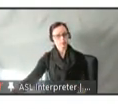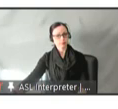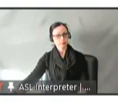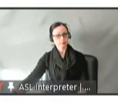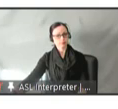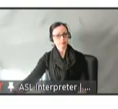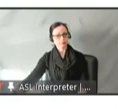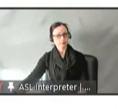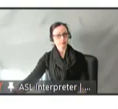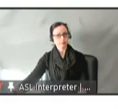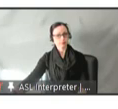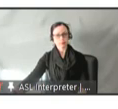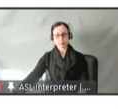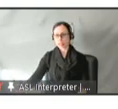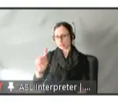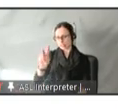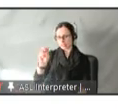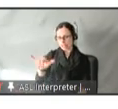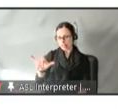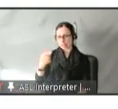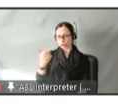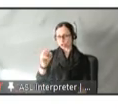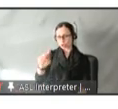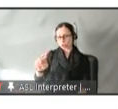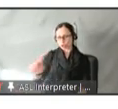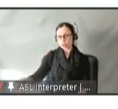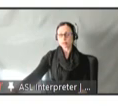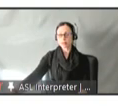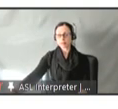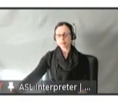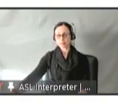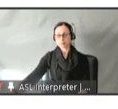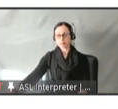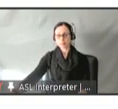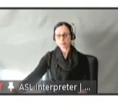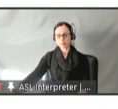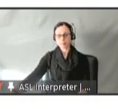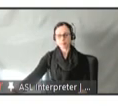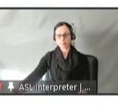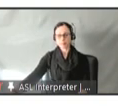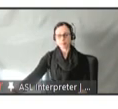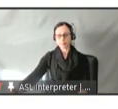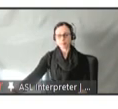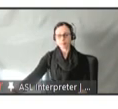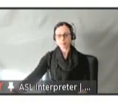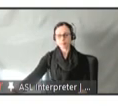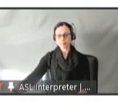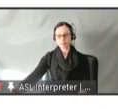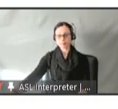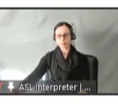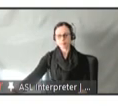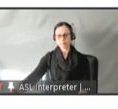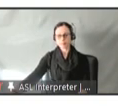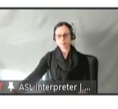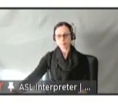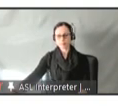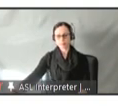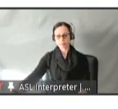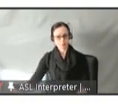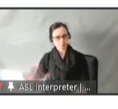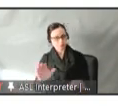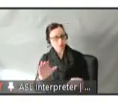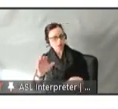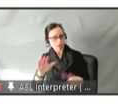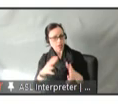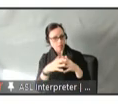Yes, hi, Bob. This is Kelly Goode. I'll be giving the report on behalf of the American Pharmacists Association. Just a reminder, the American Pharmacists Association